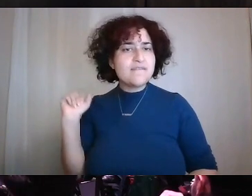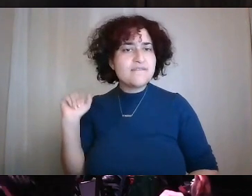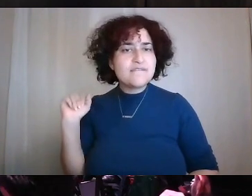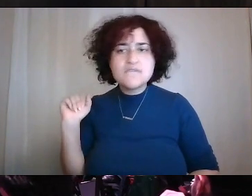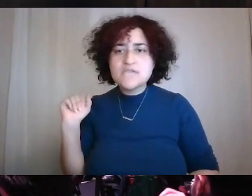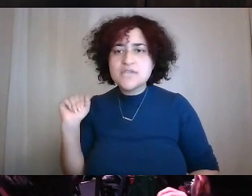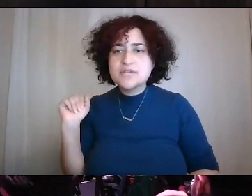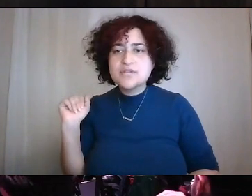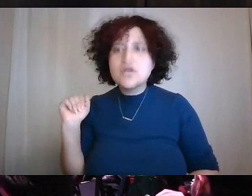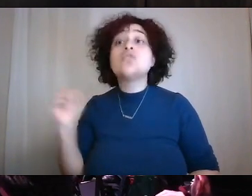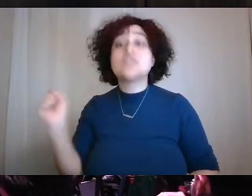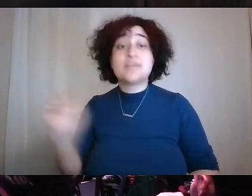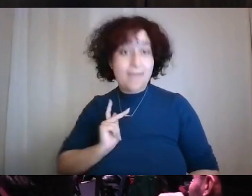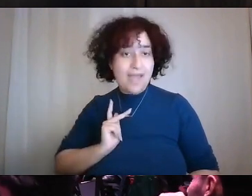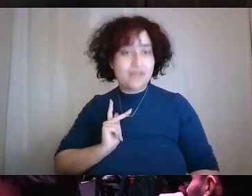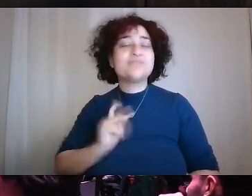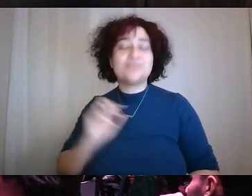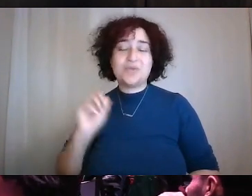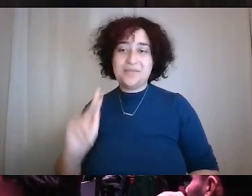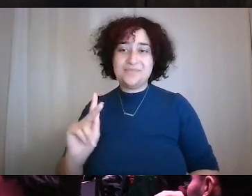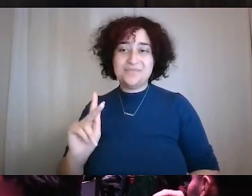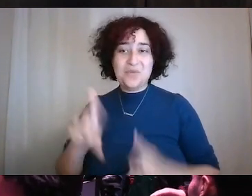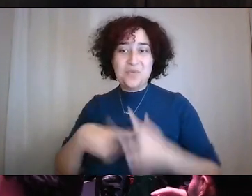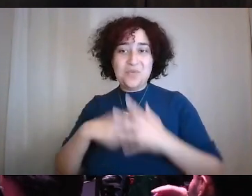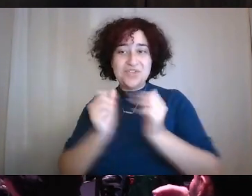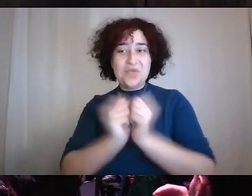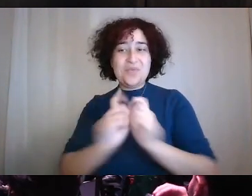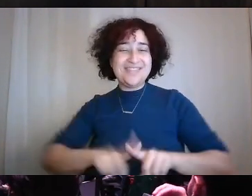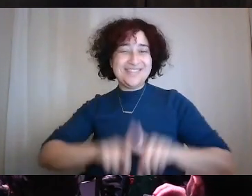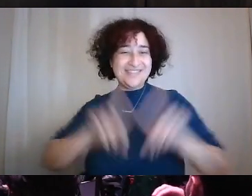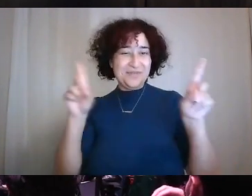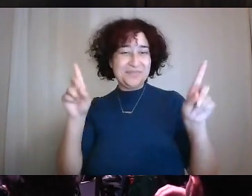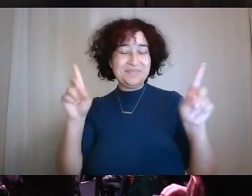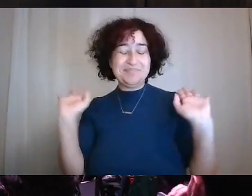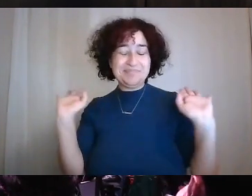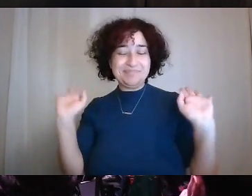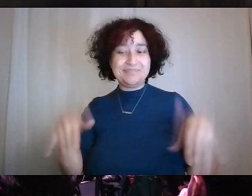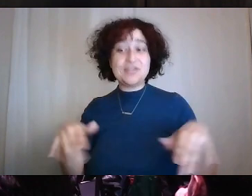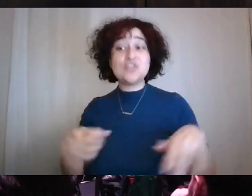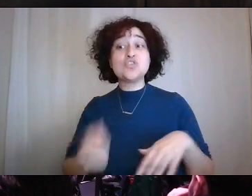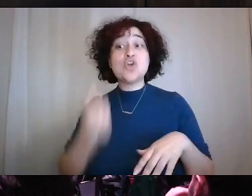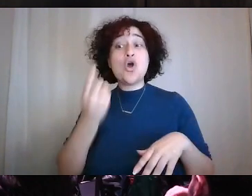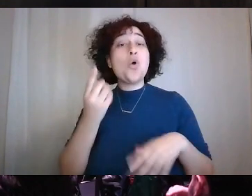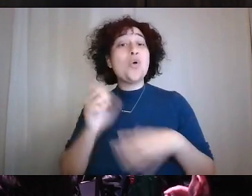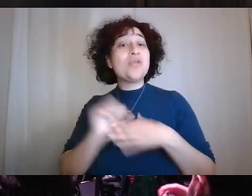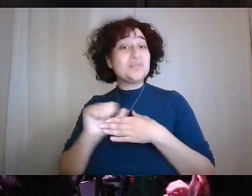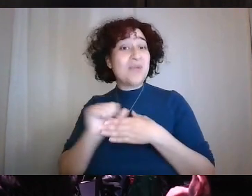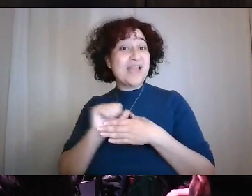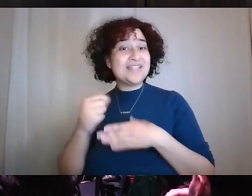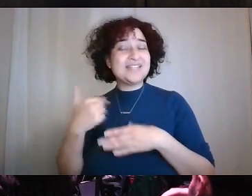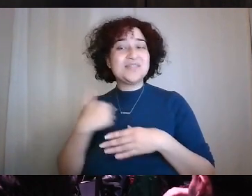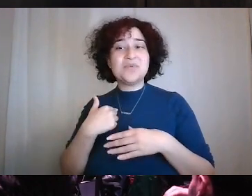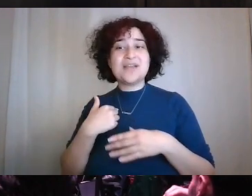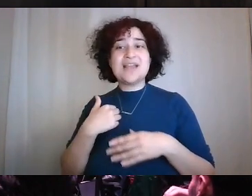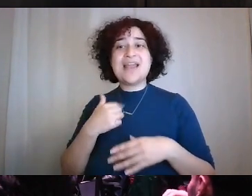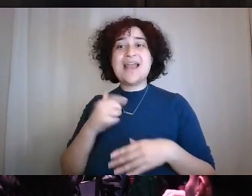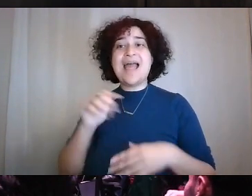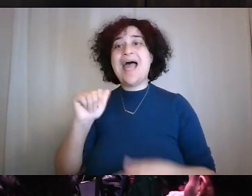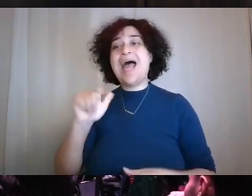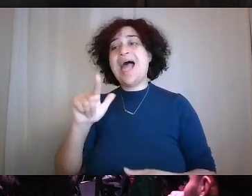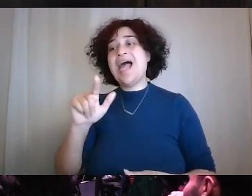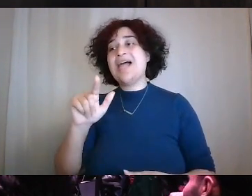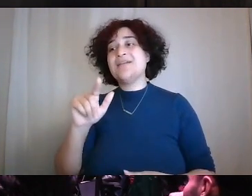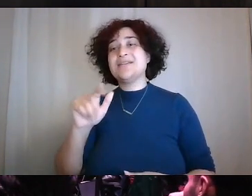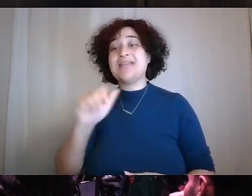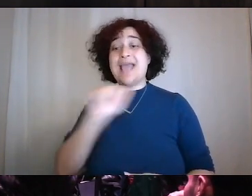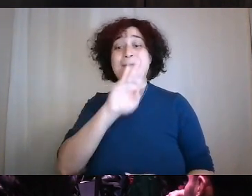Okay. All right, we'll start with a different one then. So this one is we're going to get in alphabetical order.